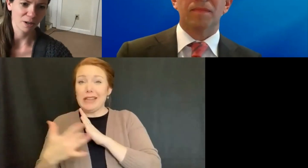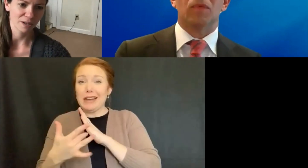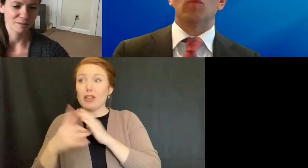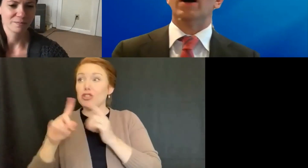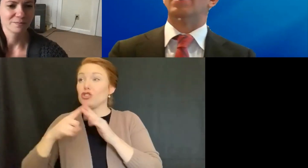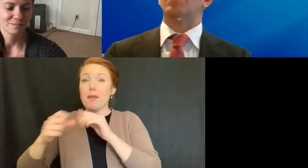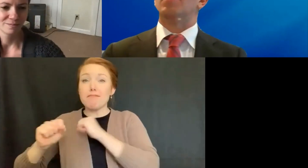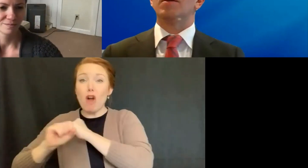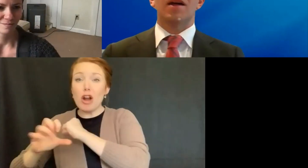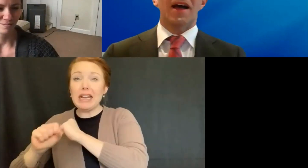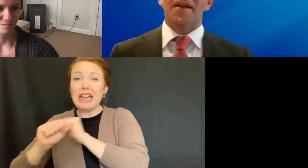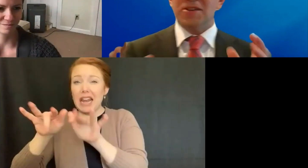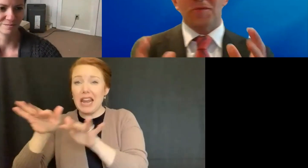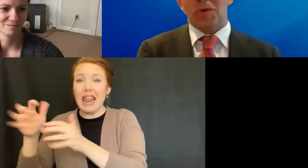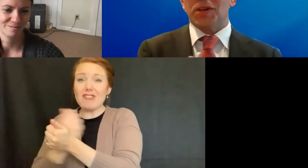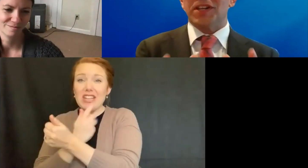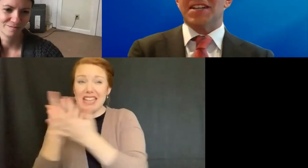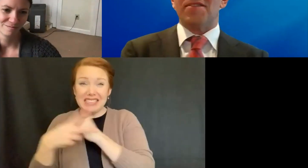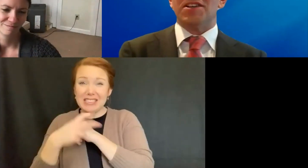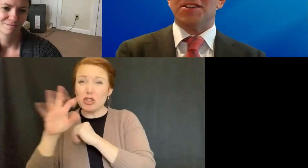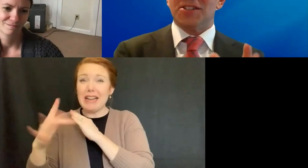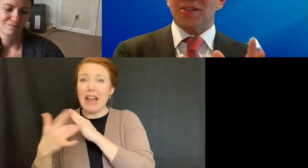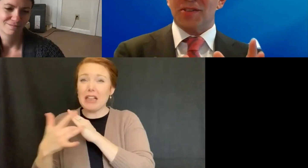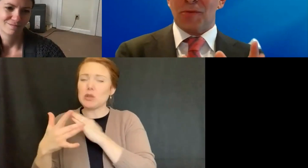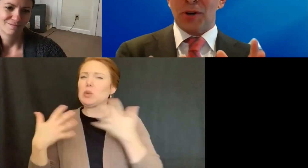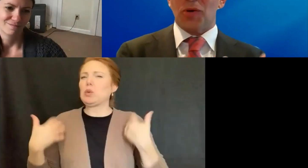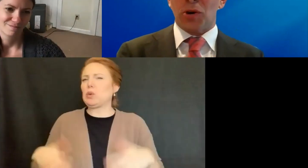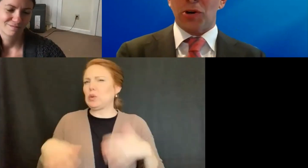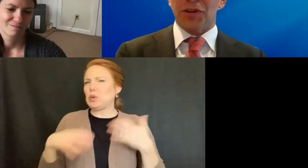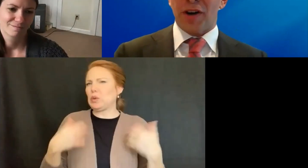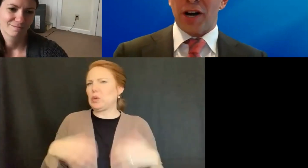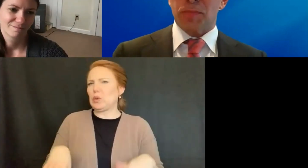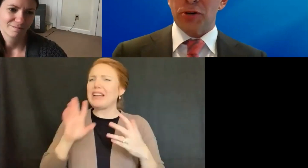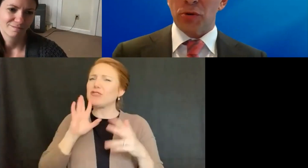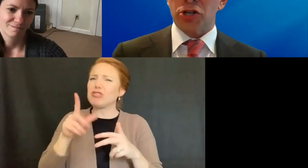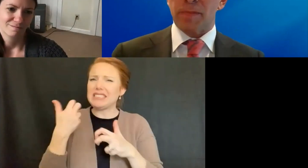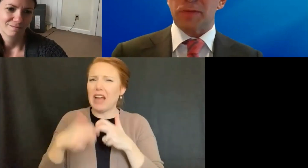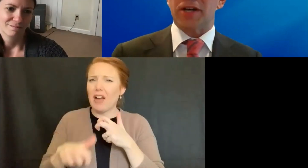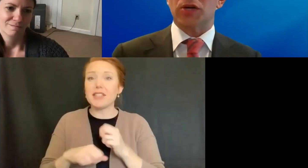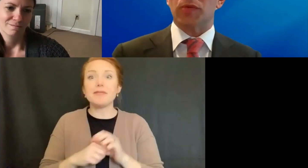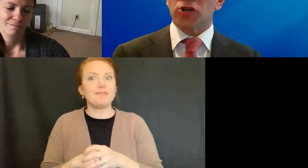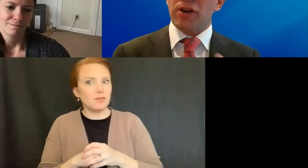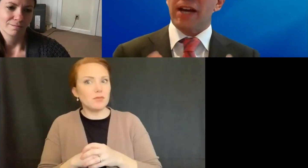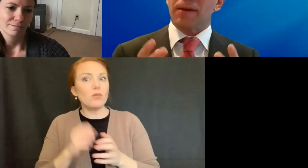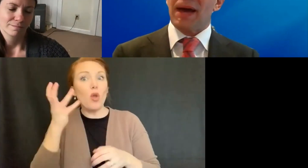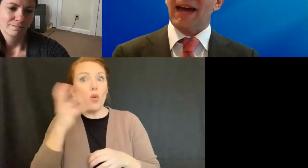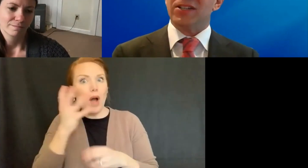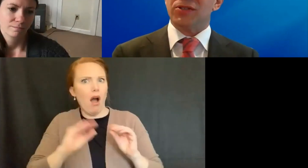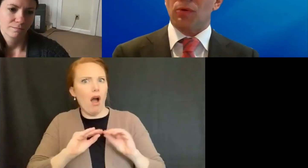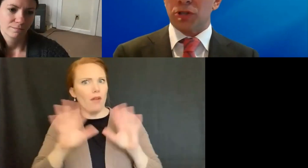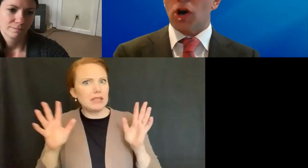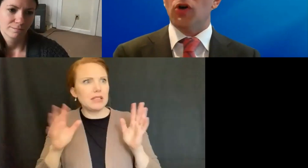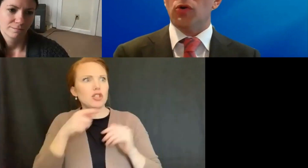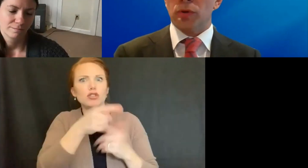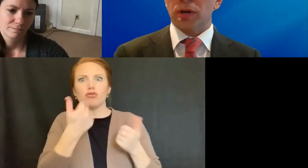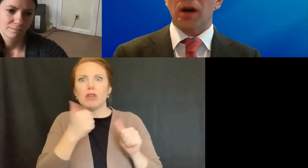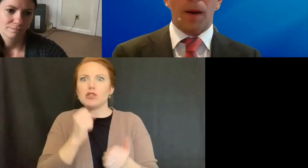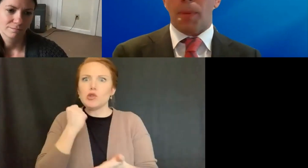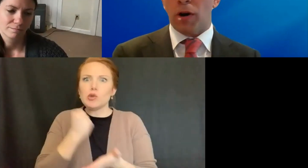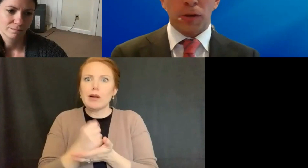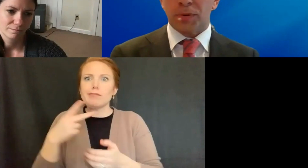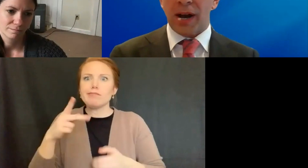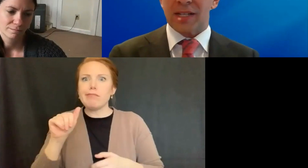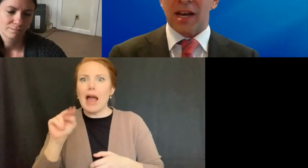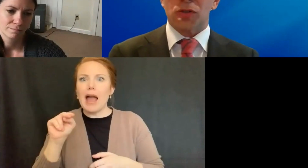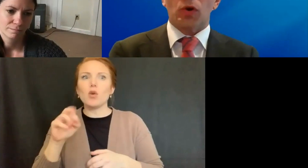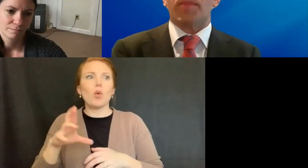5-7 year mark. Wow. And we're really diving into the real world of entrepreneurship, especially when you're trying to patent or to own